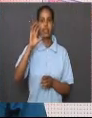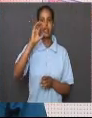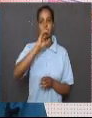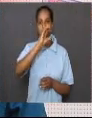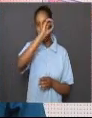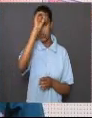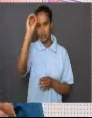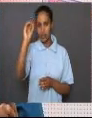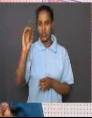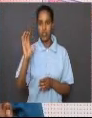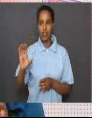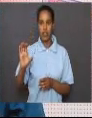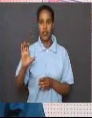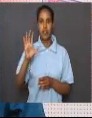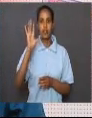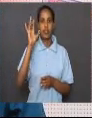Celsius to